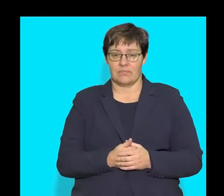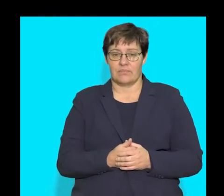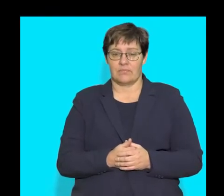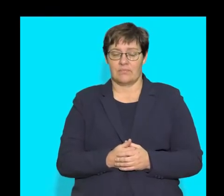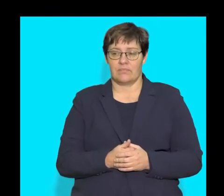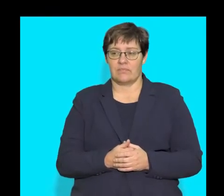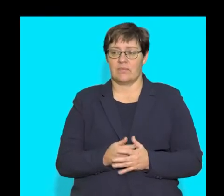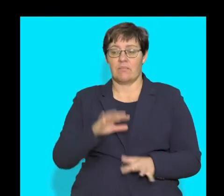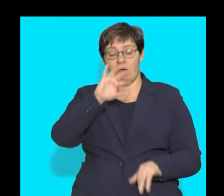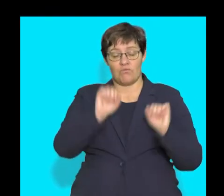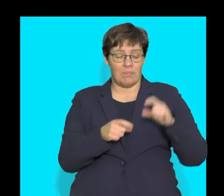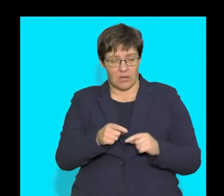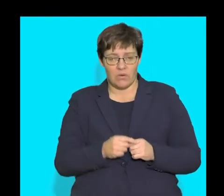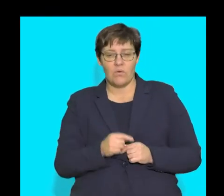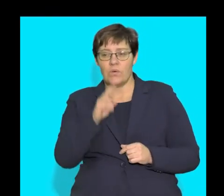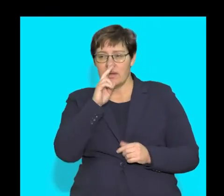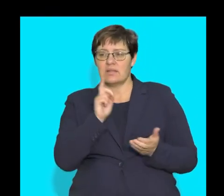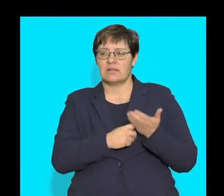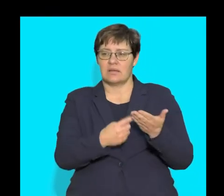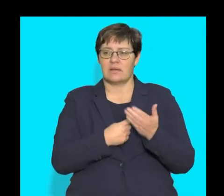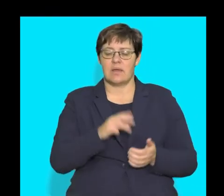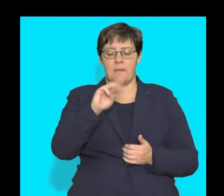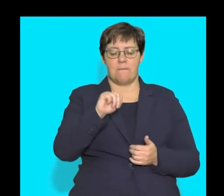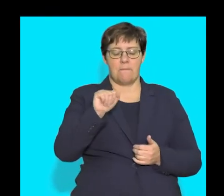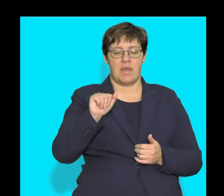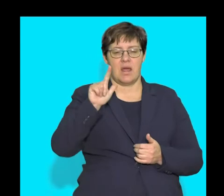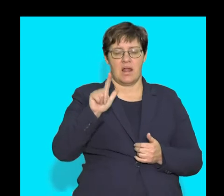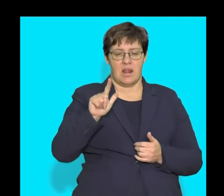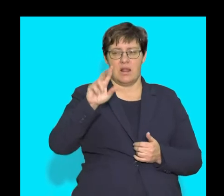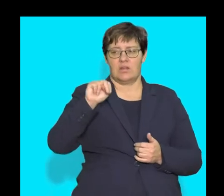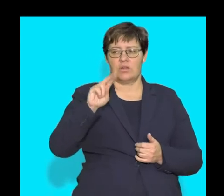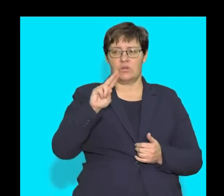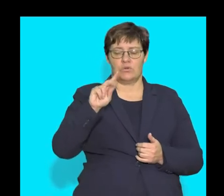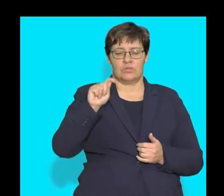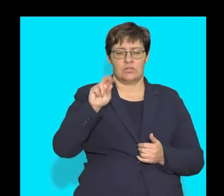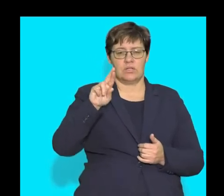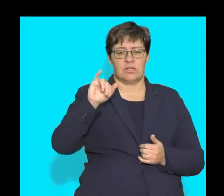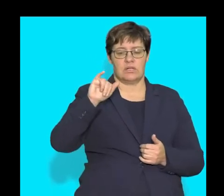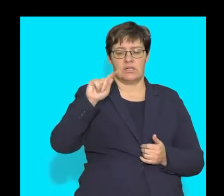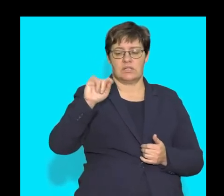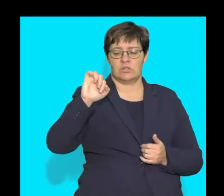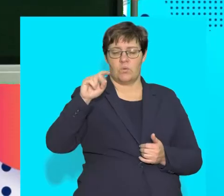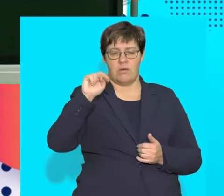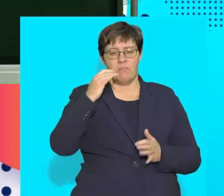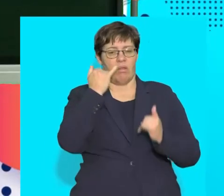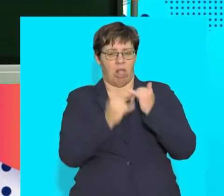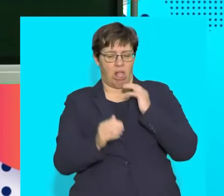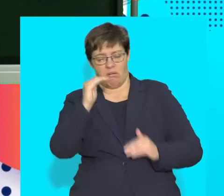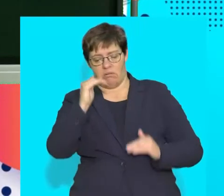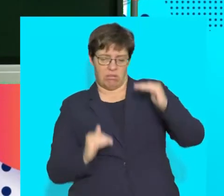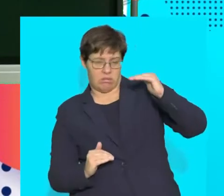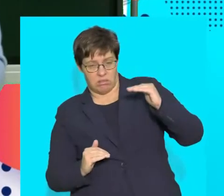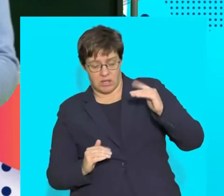Right. As we wrap this up, we need to talk about malnutrition. So guys, we often refer to a balanced